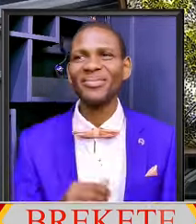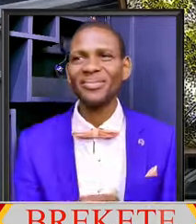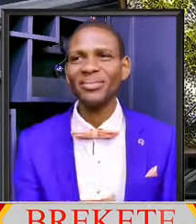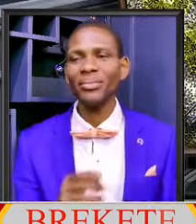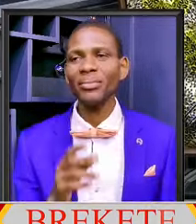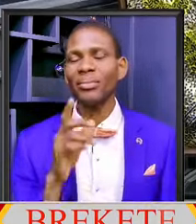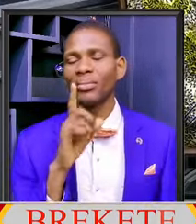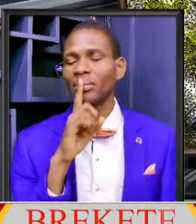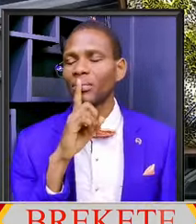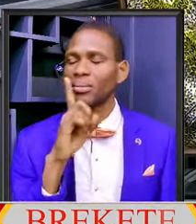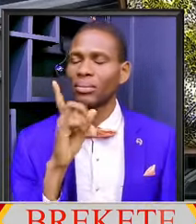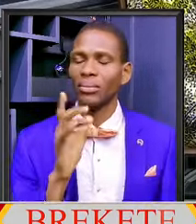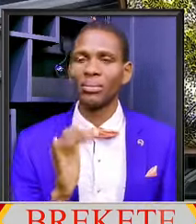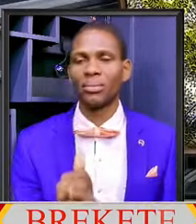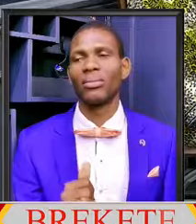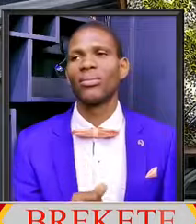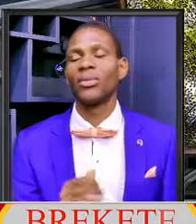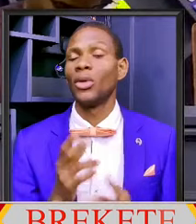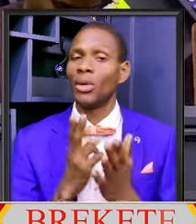Honestly,